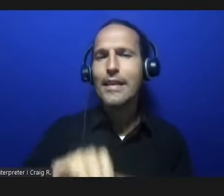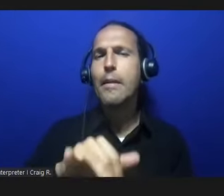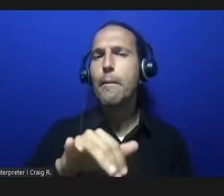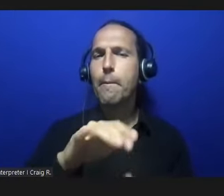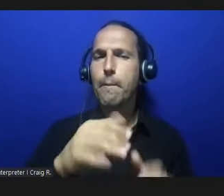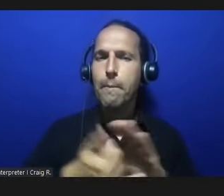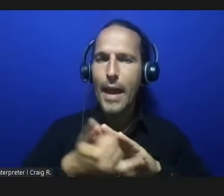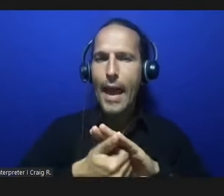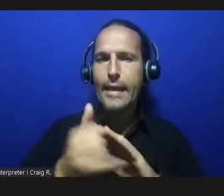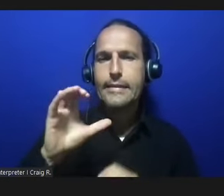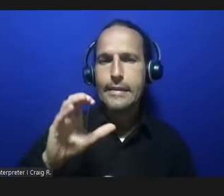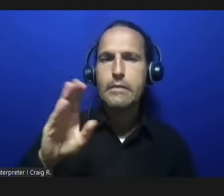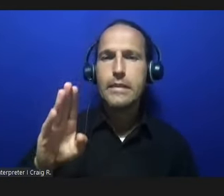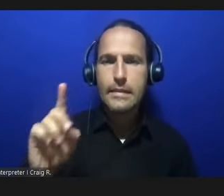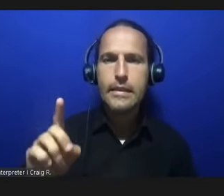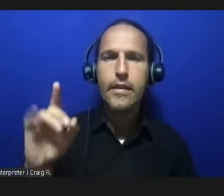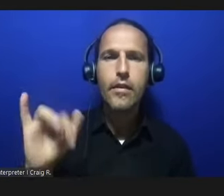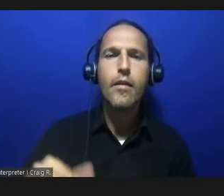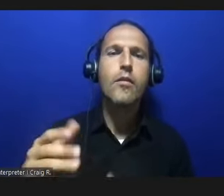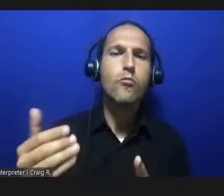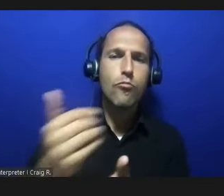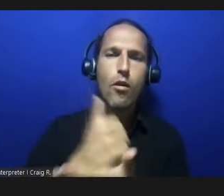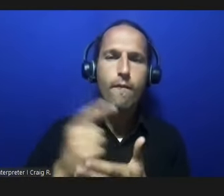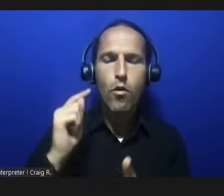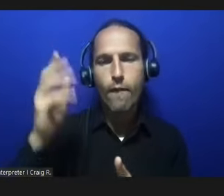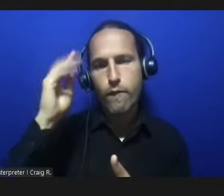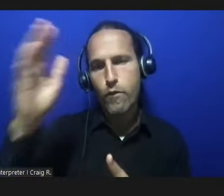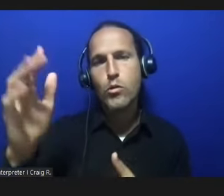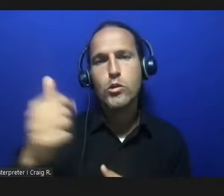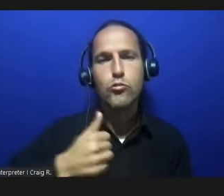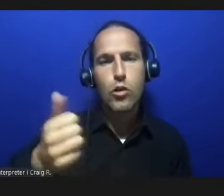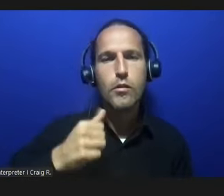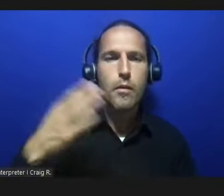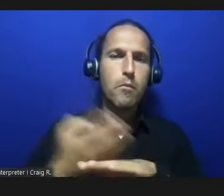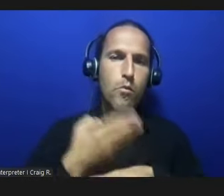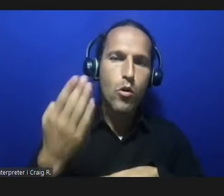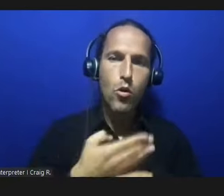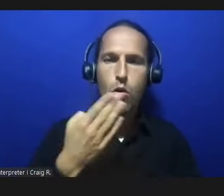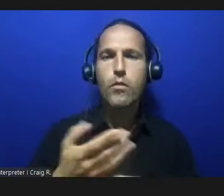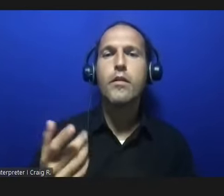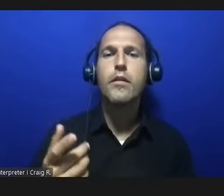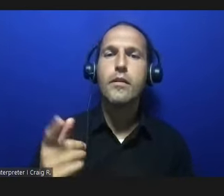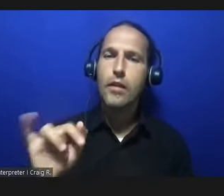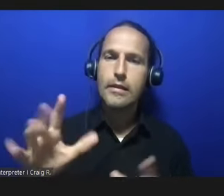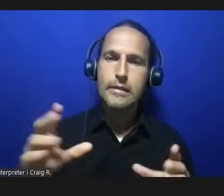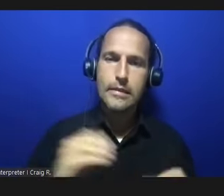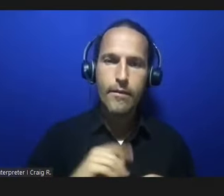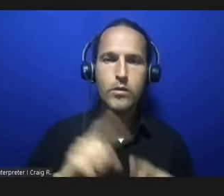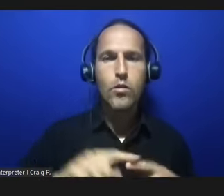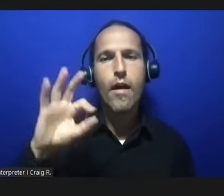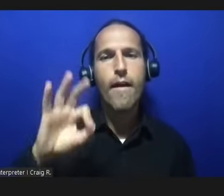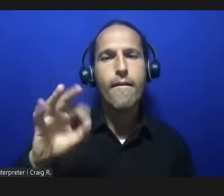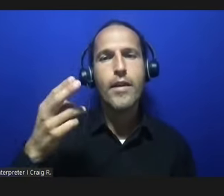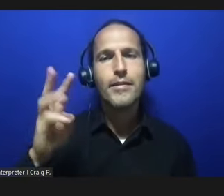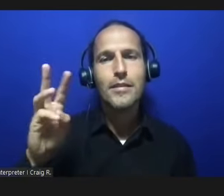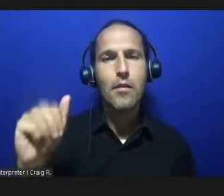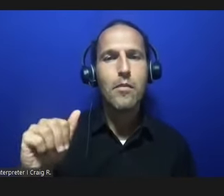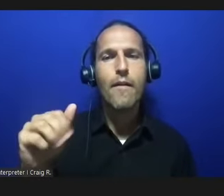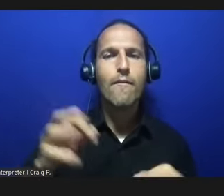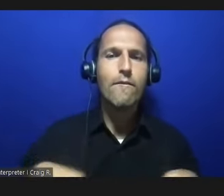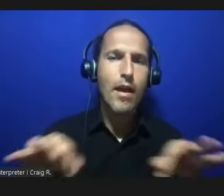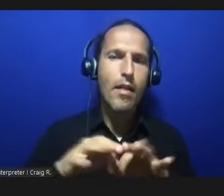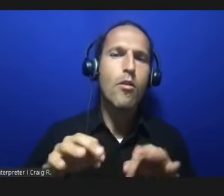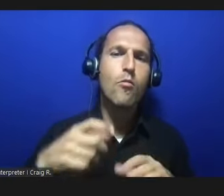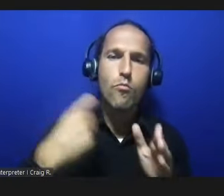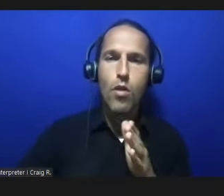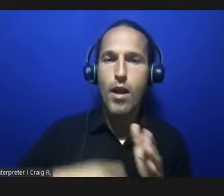District in a manner that will generate revenue for future transportation improvements pursuant to acceptance into the FHWA's Value Pricing Pilot